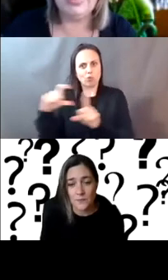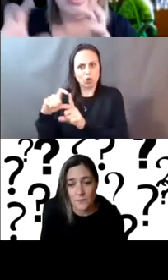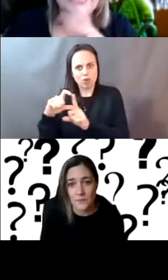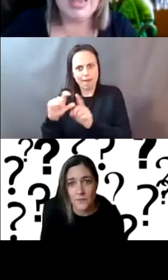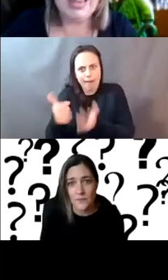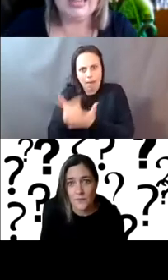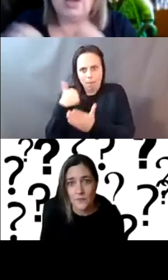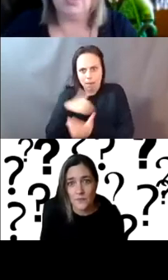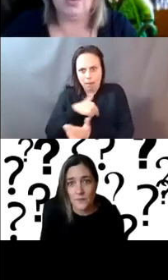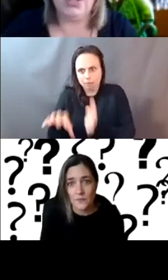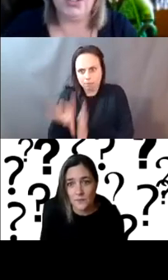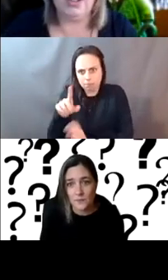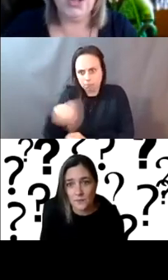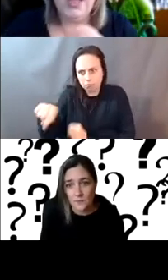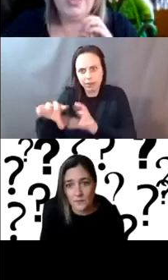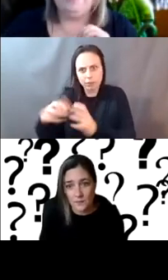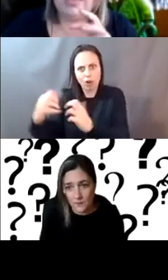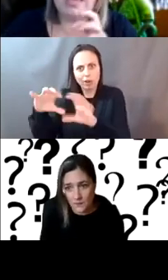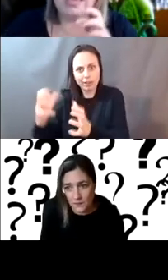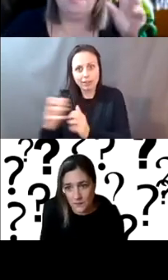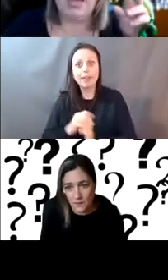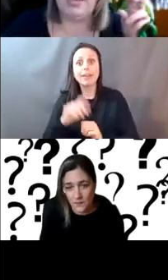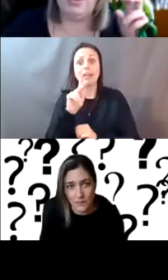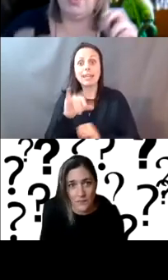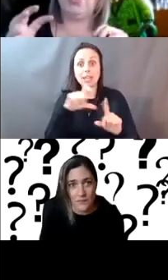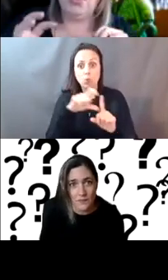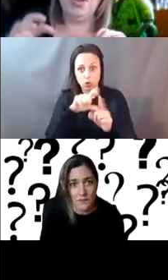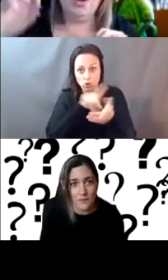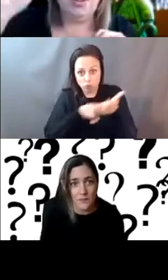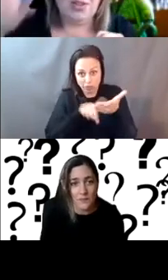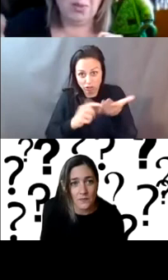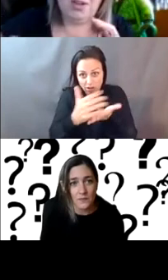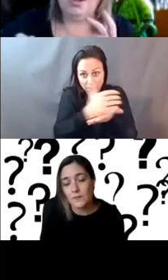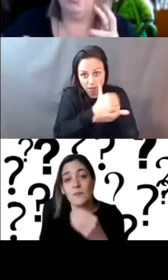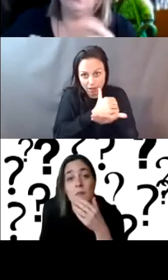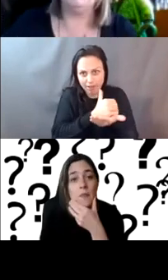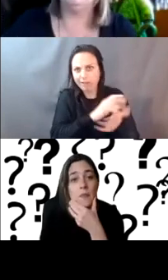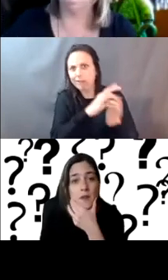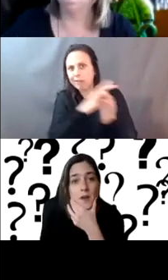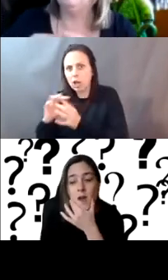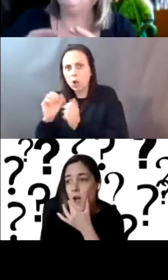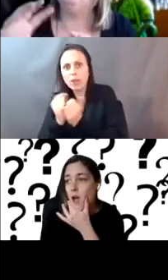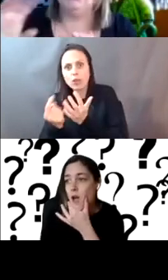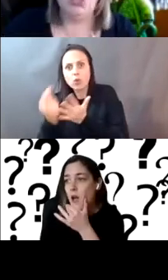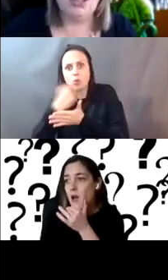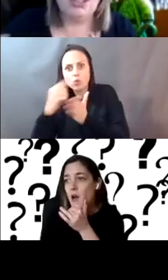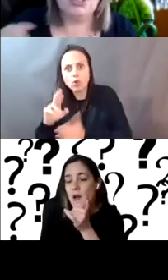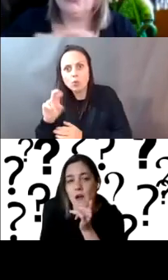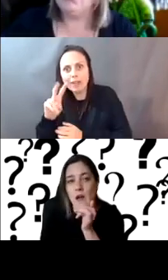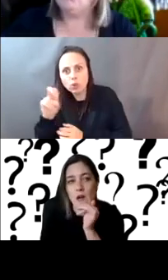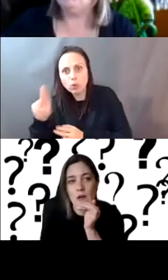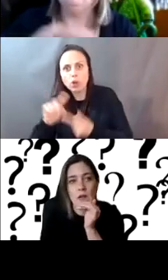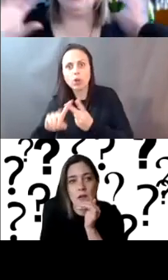audience, then I can take that keyword research and maybe combine it with reviewer or